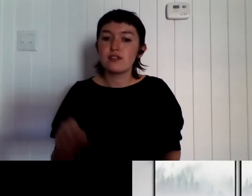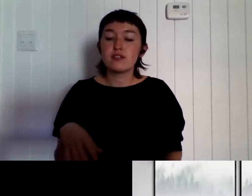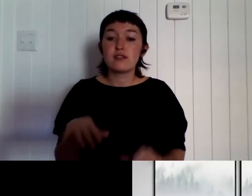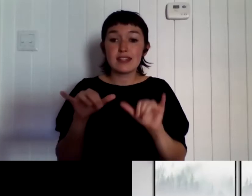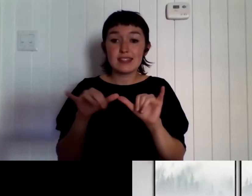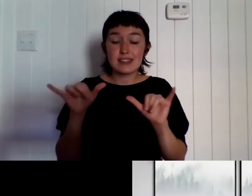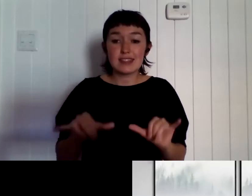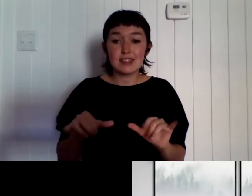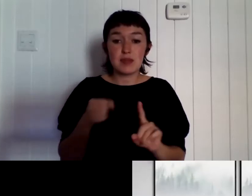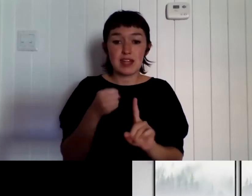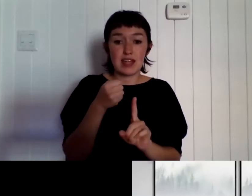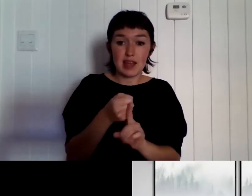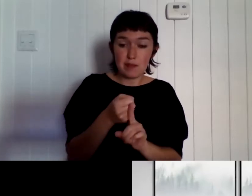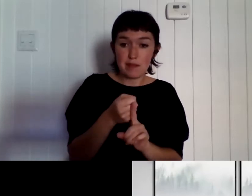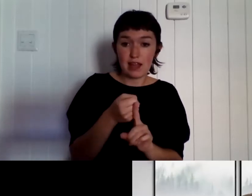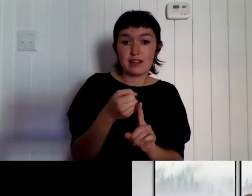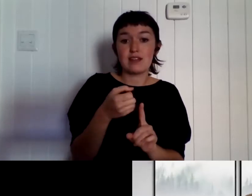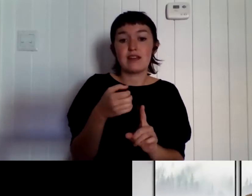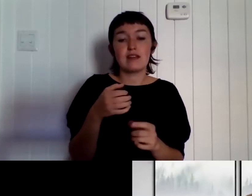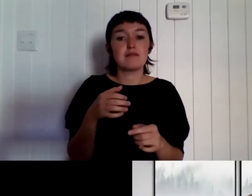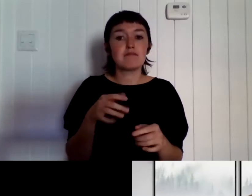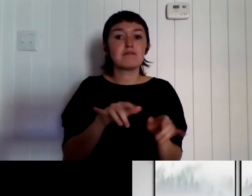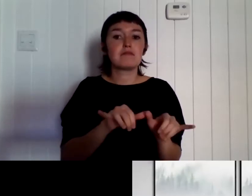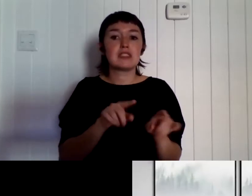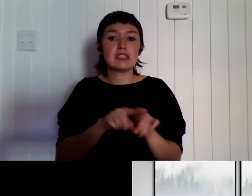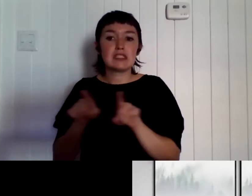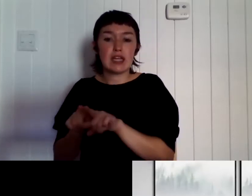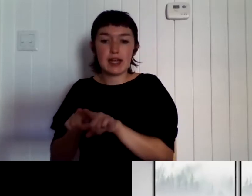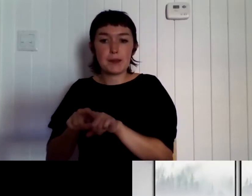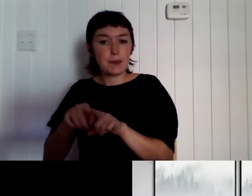through the way that sleep is impacted in different disorders.